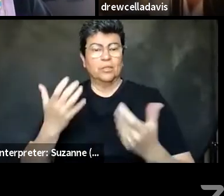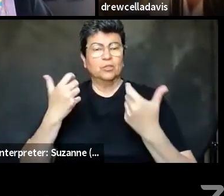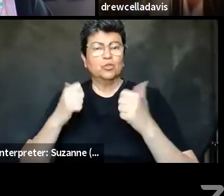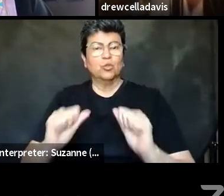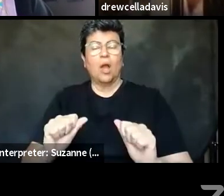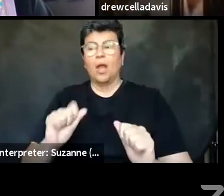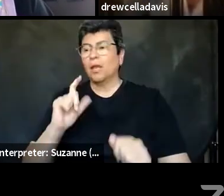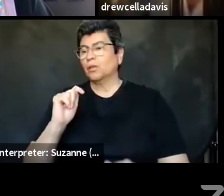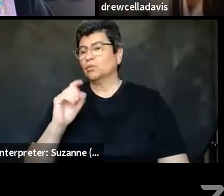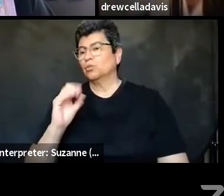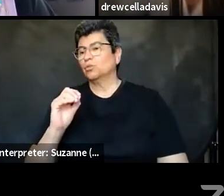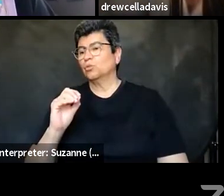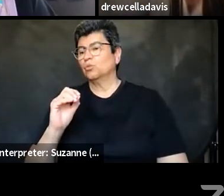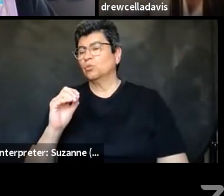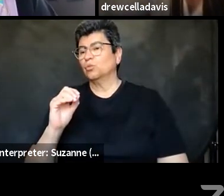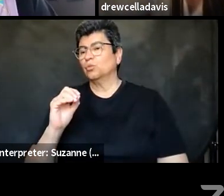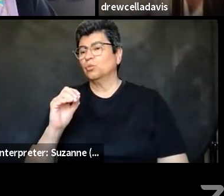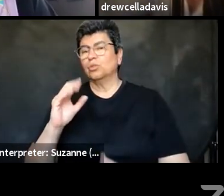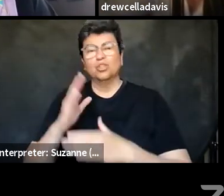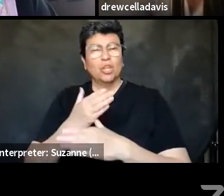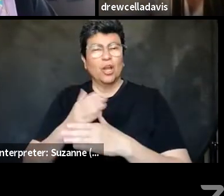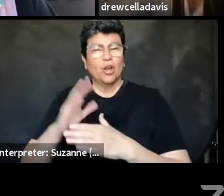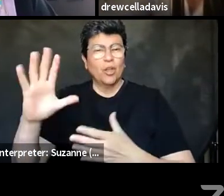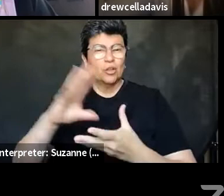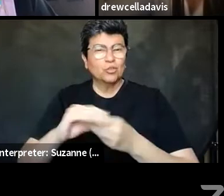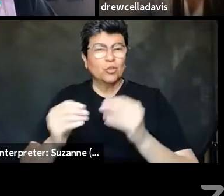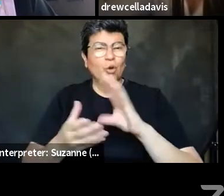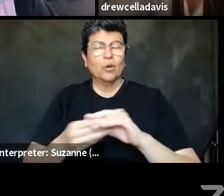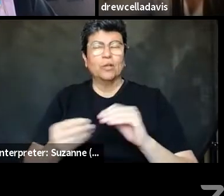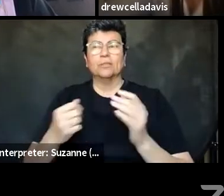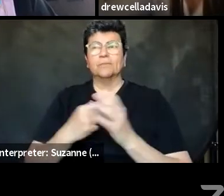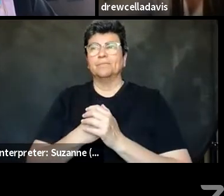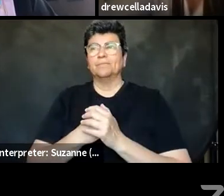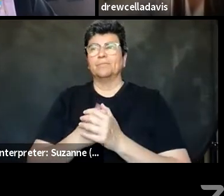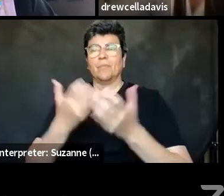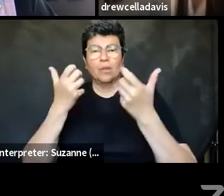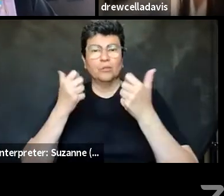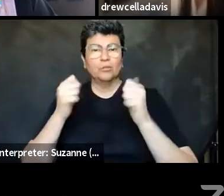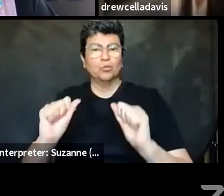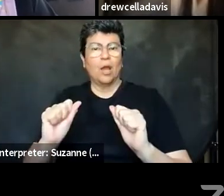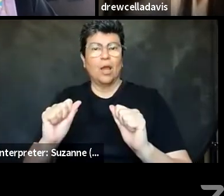to share their stories and trying to